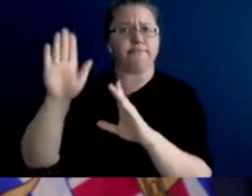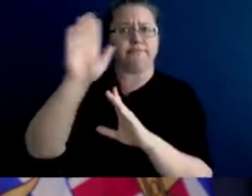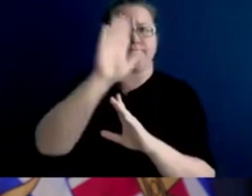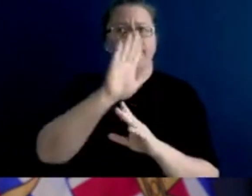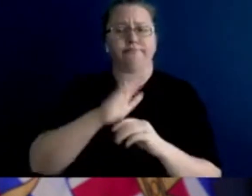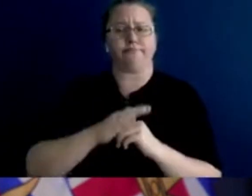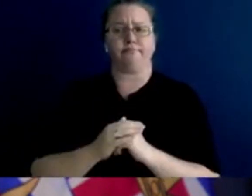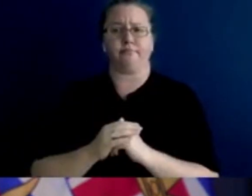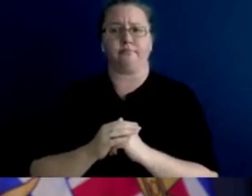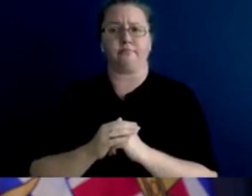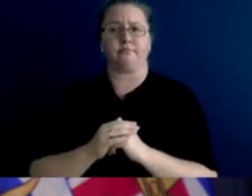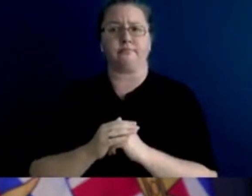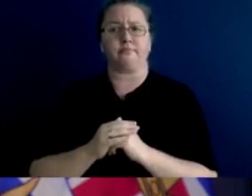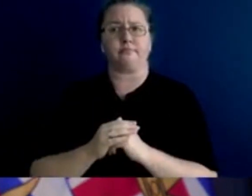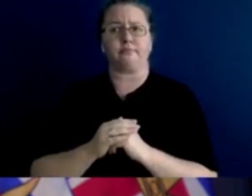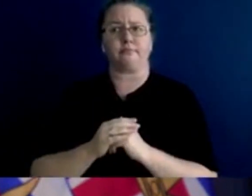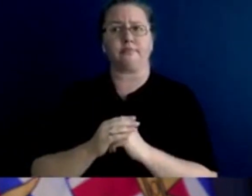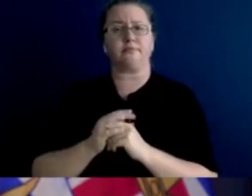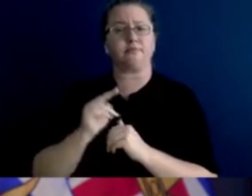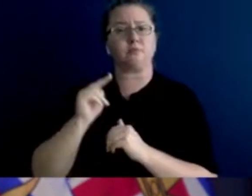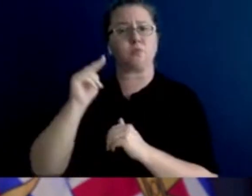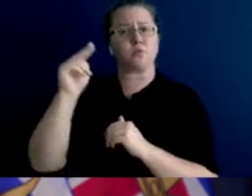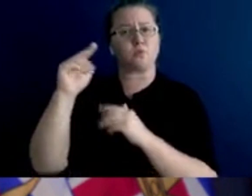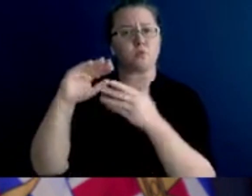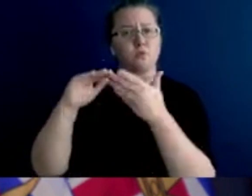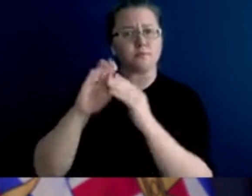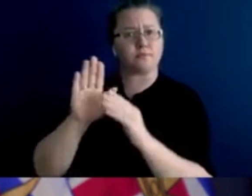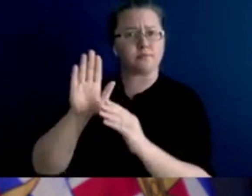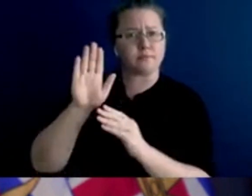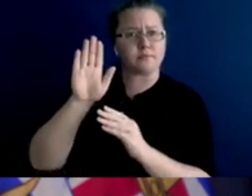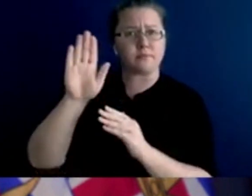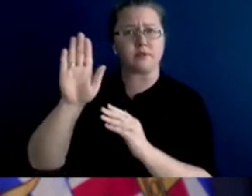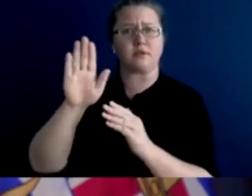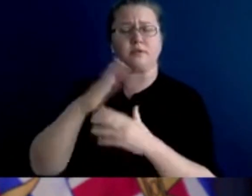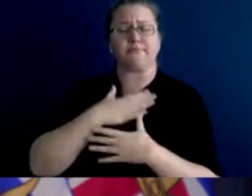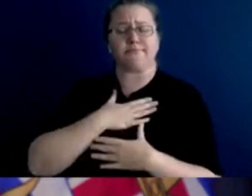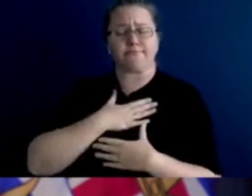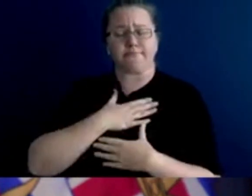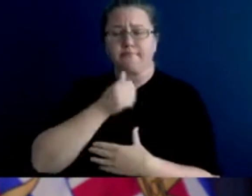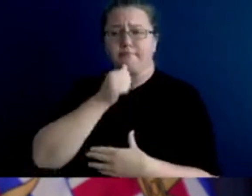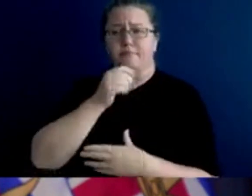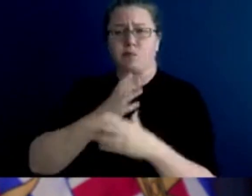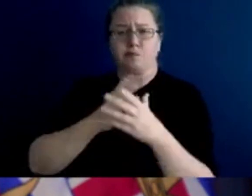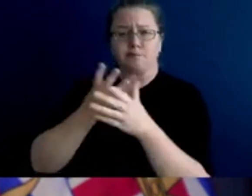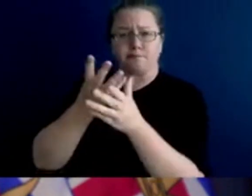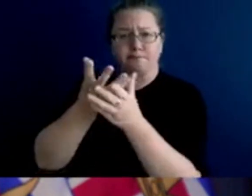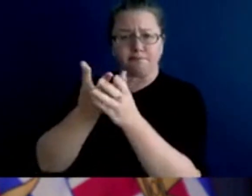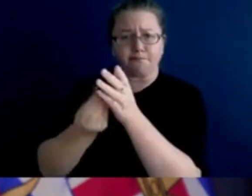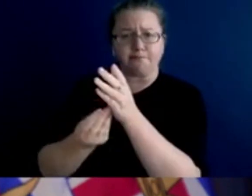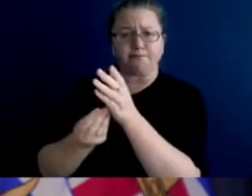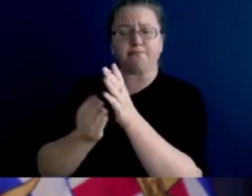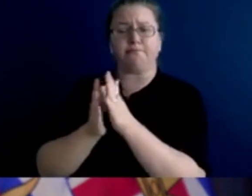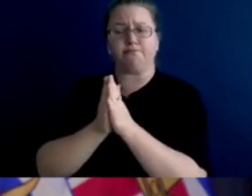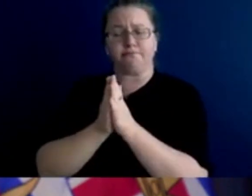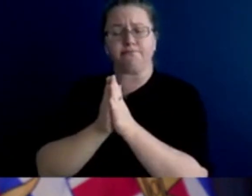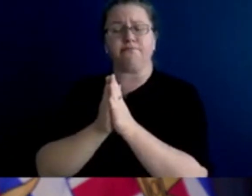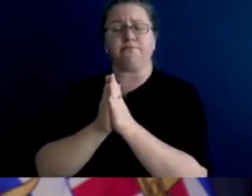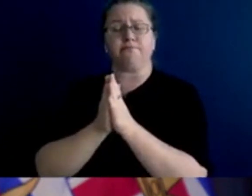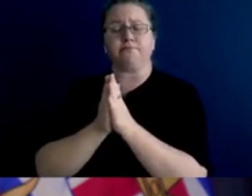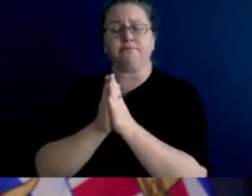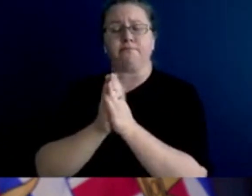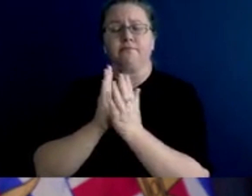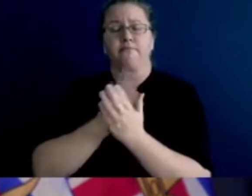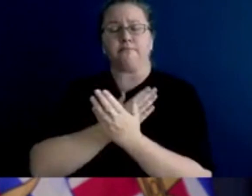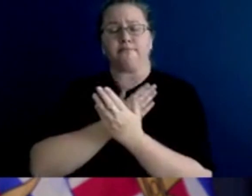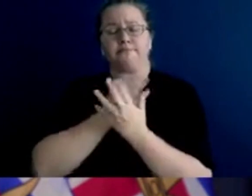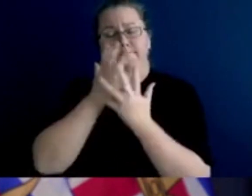Region on Monday, and I've had the opportunity since then to reach out indirectly to the family. And